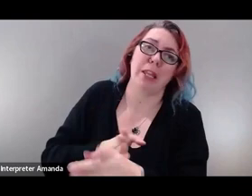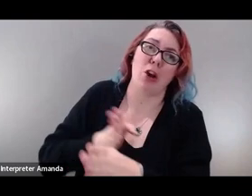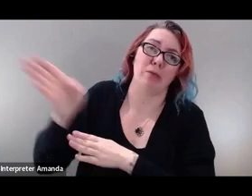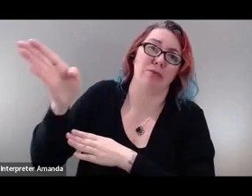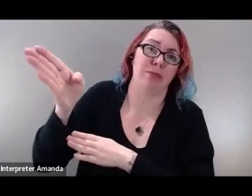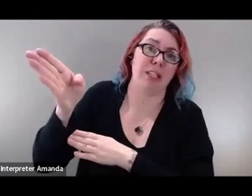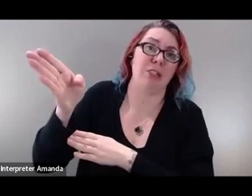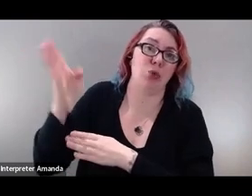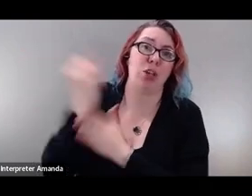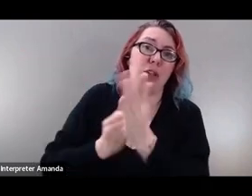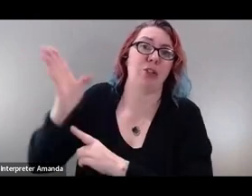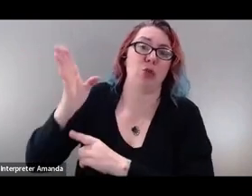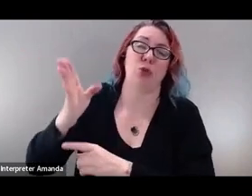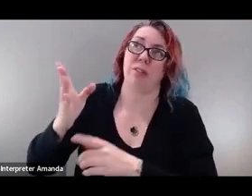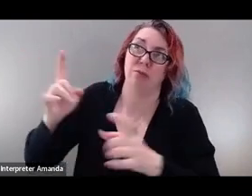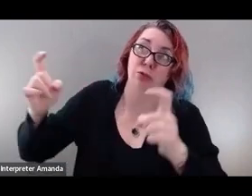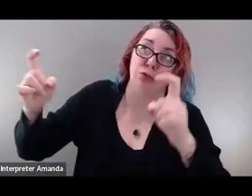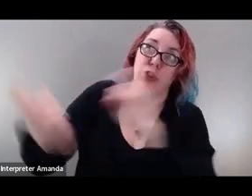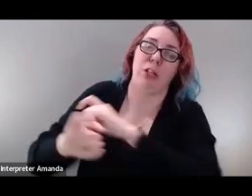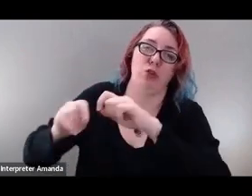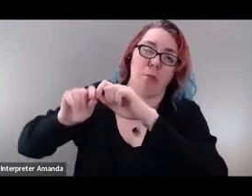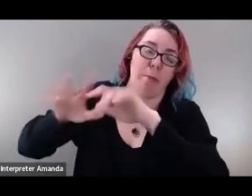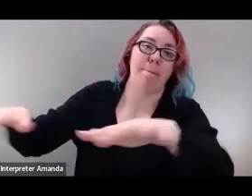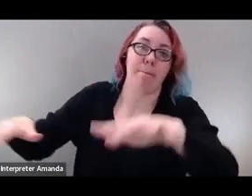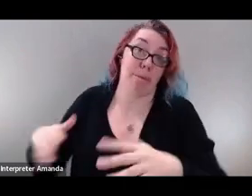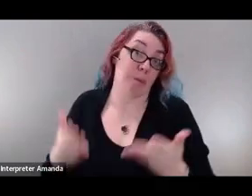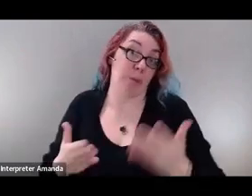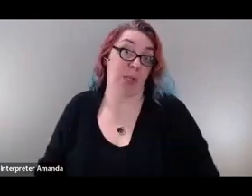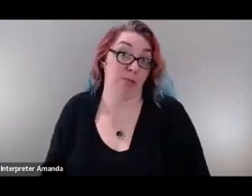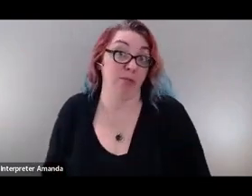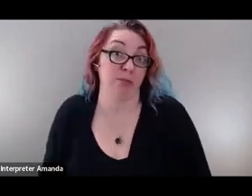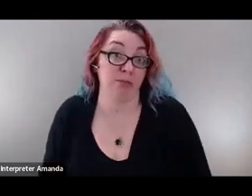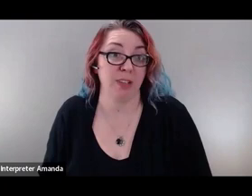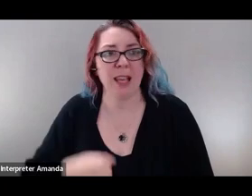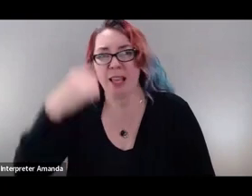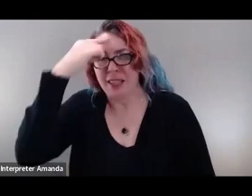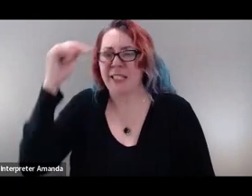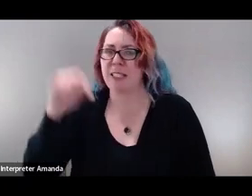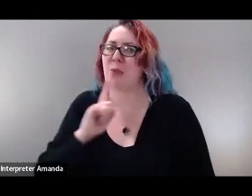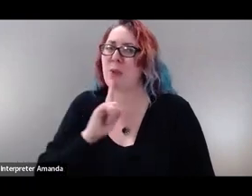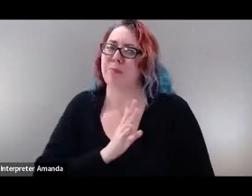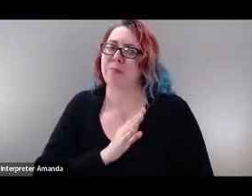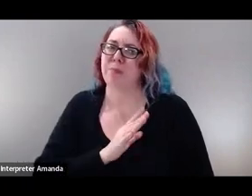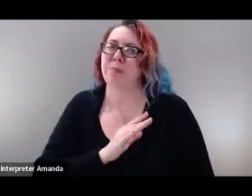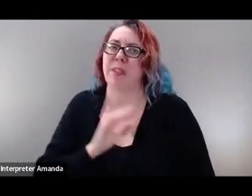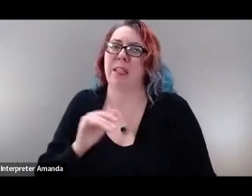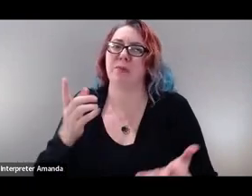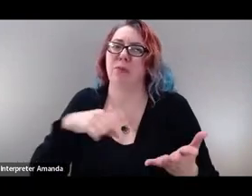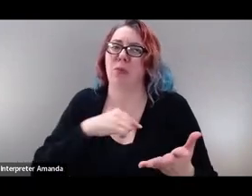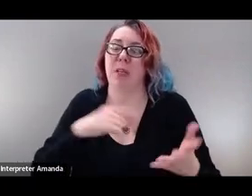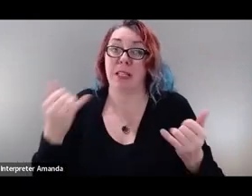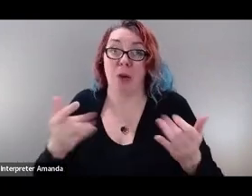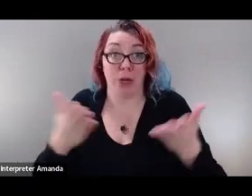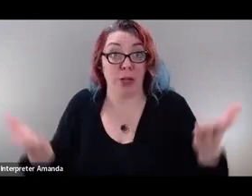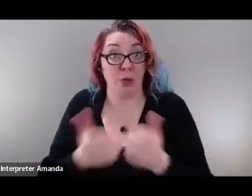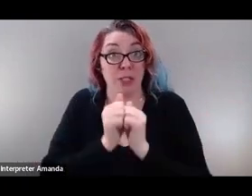that people are thinking about this. I think there's something really nice about this spark that IMA has brought together of like, okay, we're all concerned with these things.